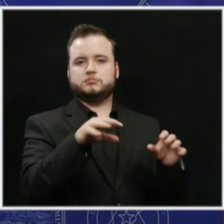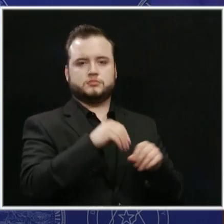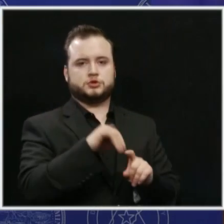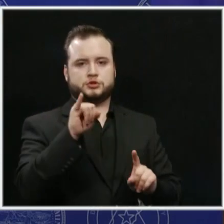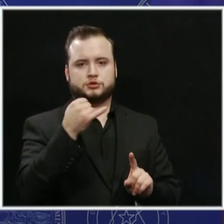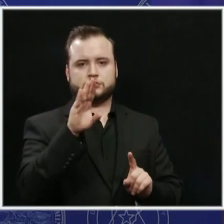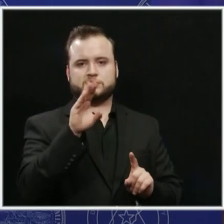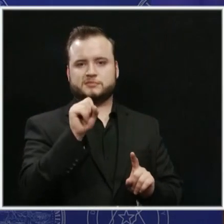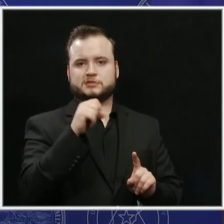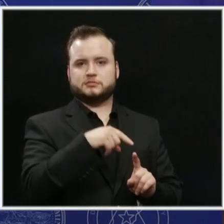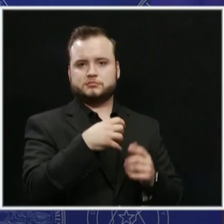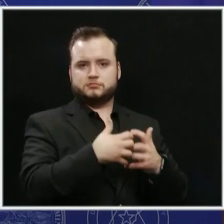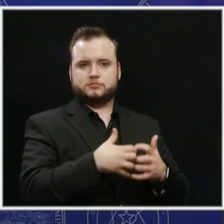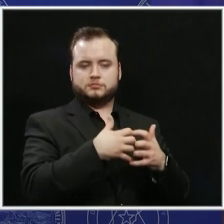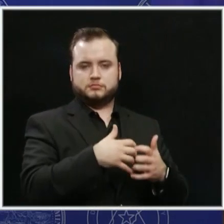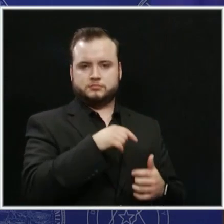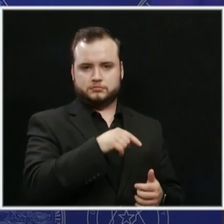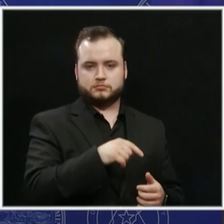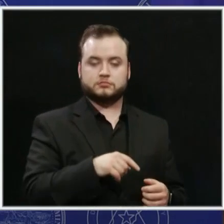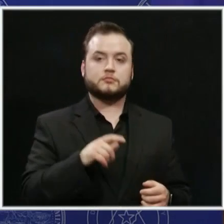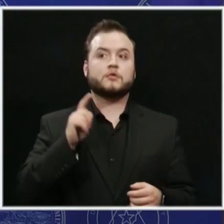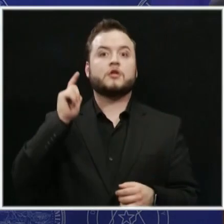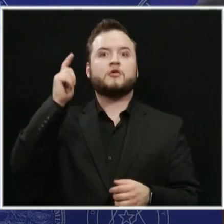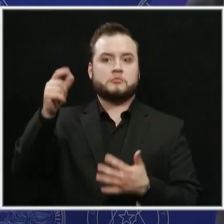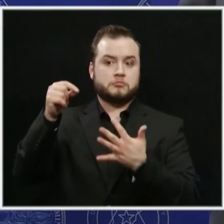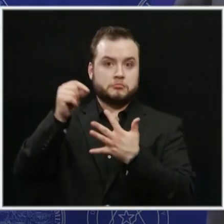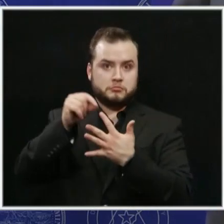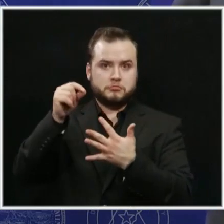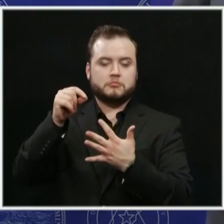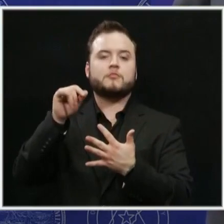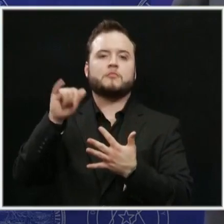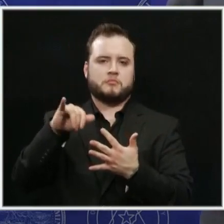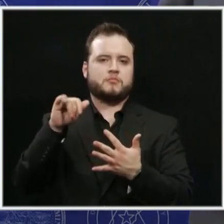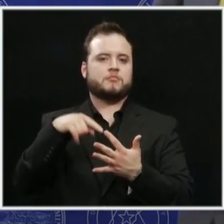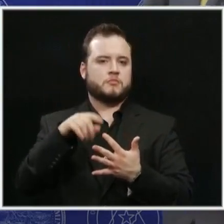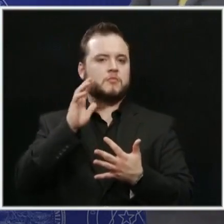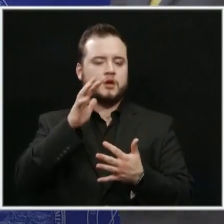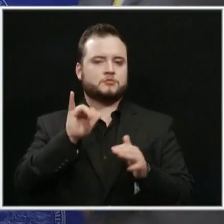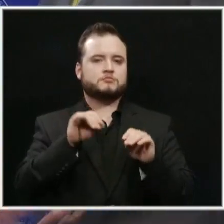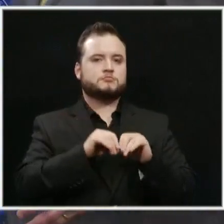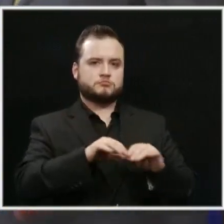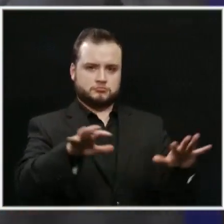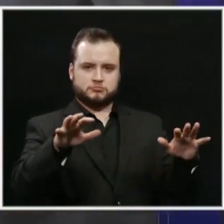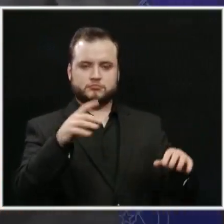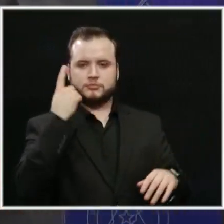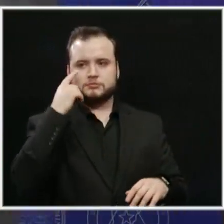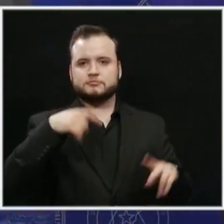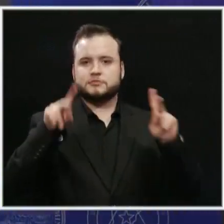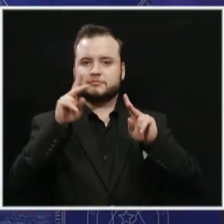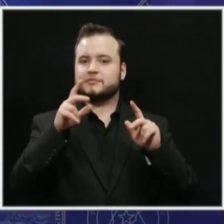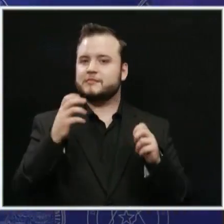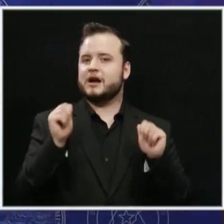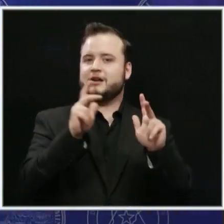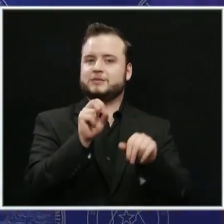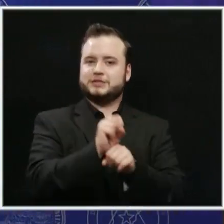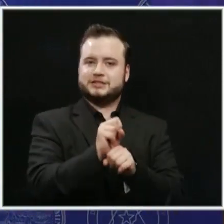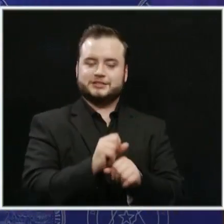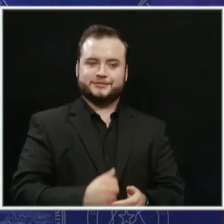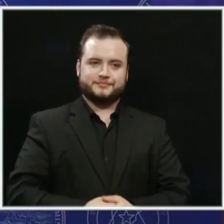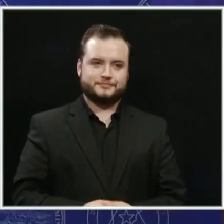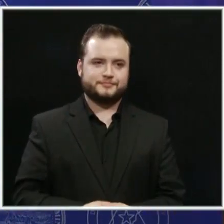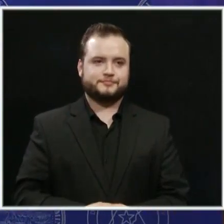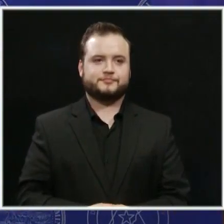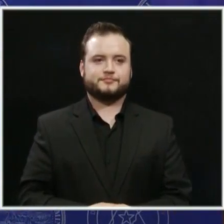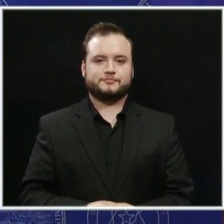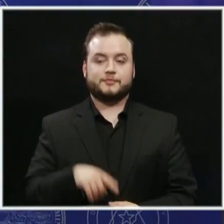that might be more useful for bringing people back to work. But that's what we're working on now. And Dana, what I would say, I guess it's my vision, because I'm hearing stories